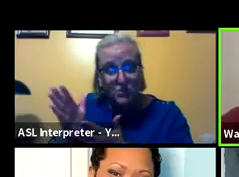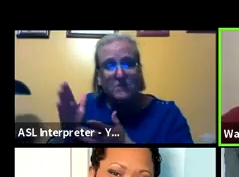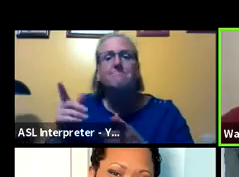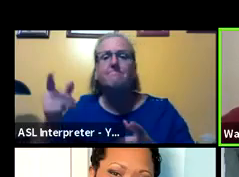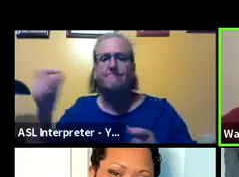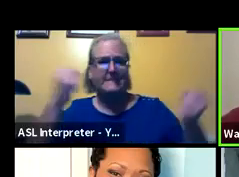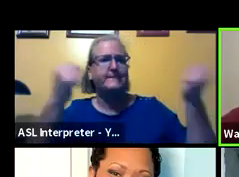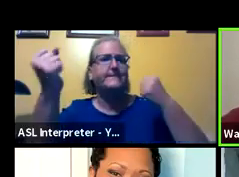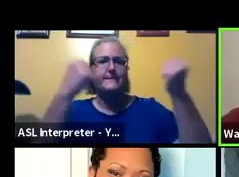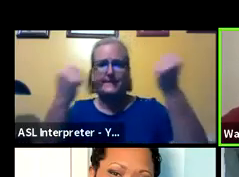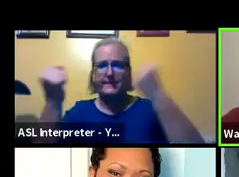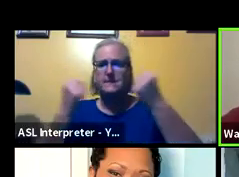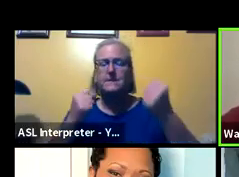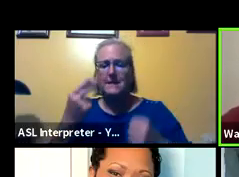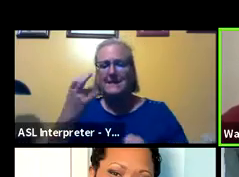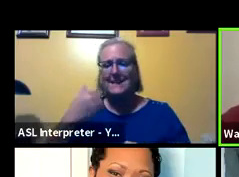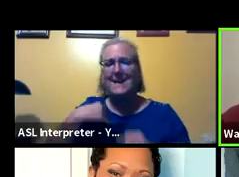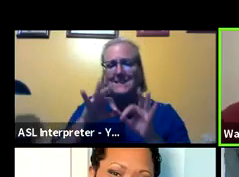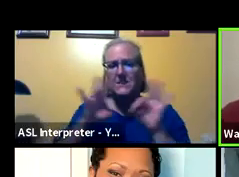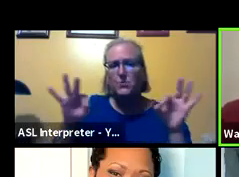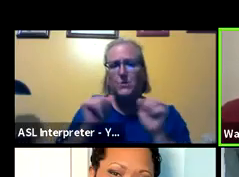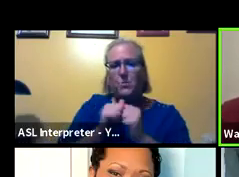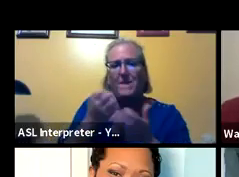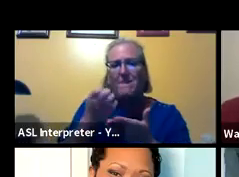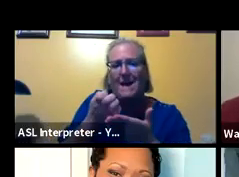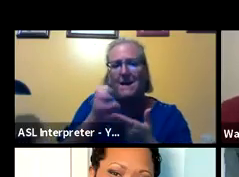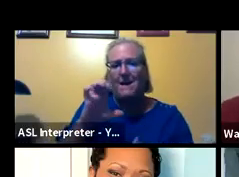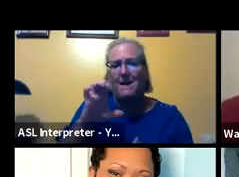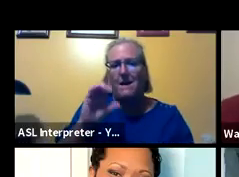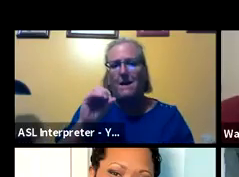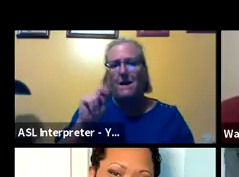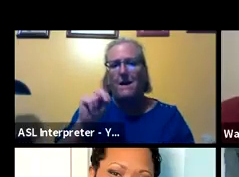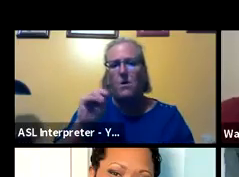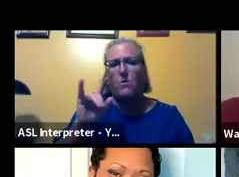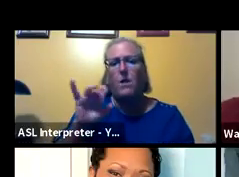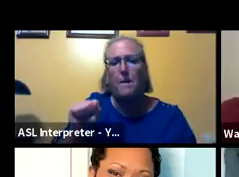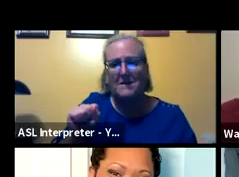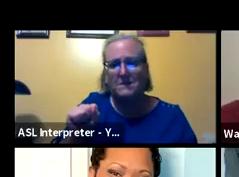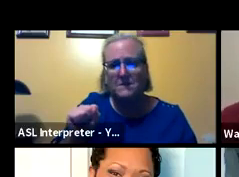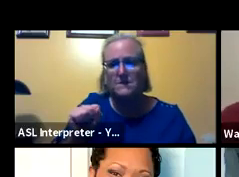Yes. Yeah. Yes, he has a degree in economics from MIT.